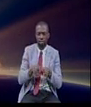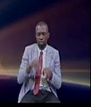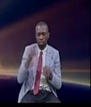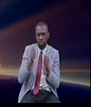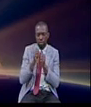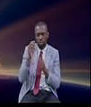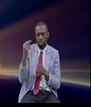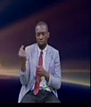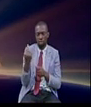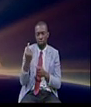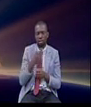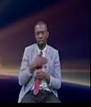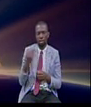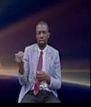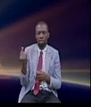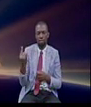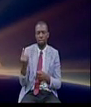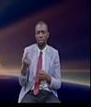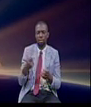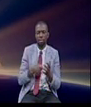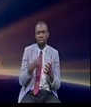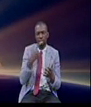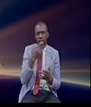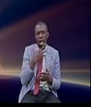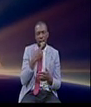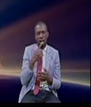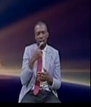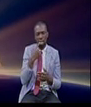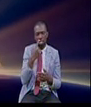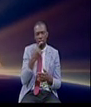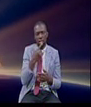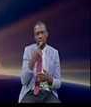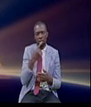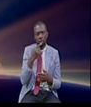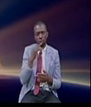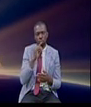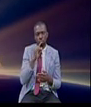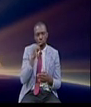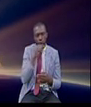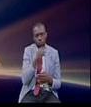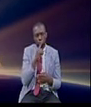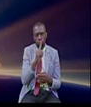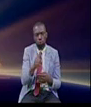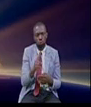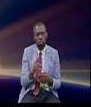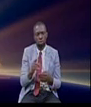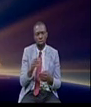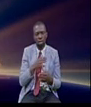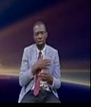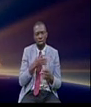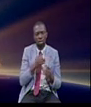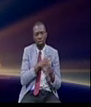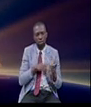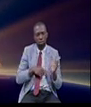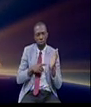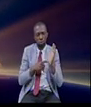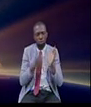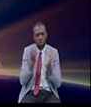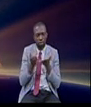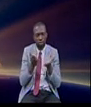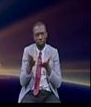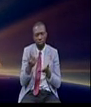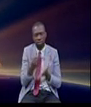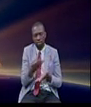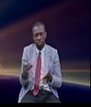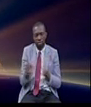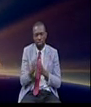And the Lord God of the holy prophets sent his angel to show unto his servants the things which must shortly be done. Behold,